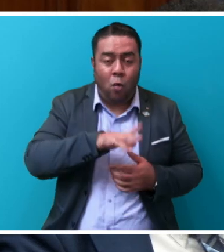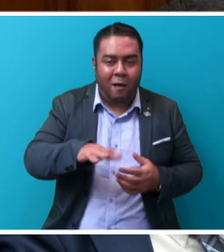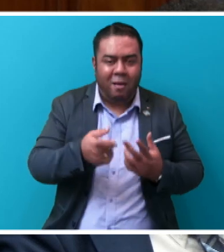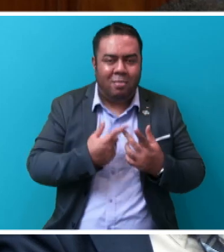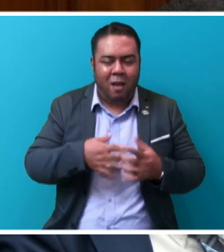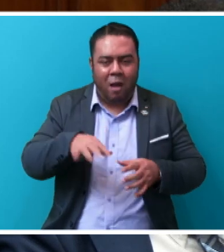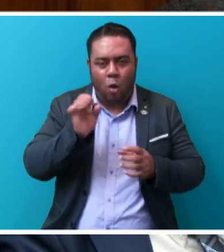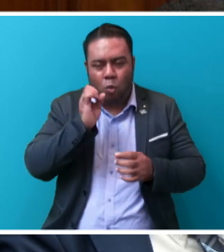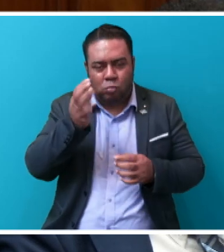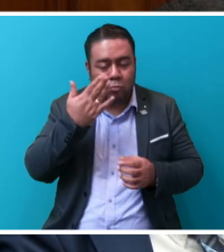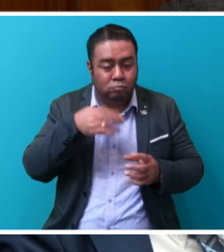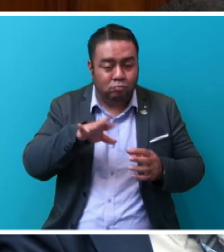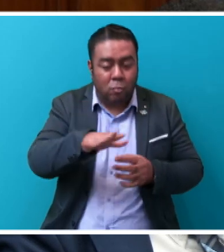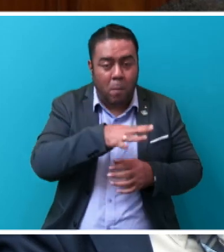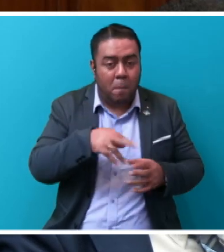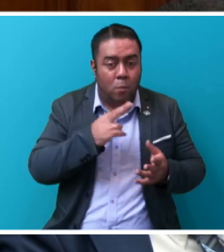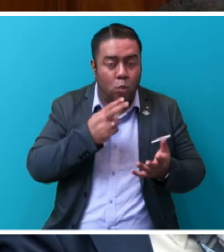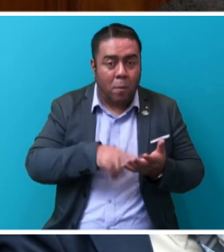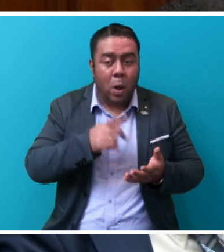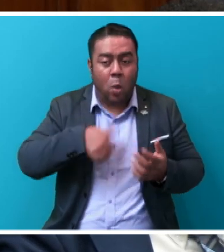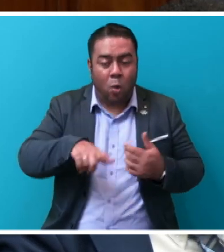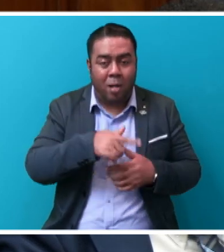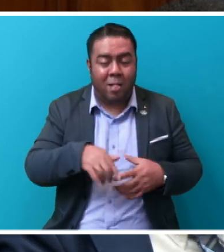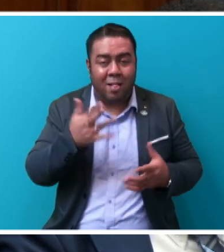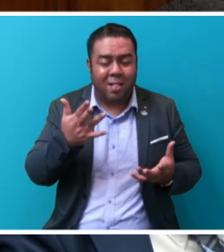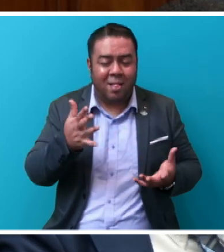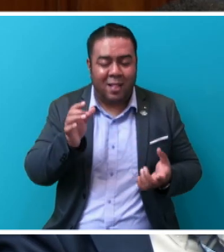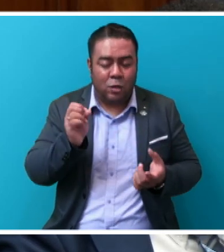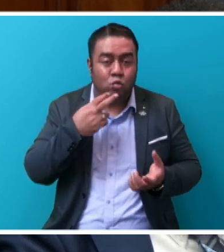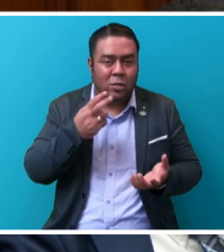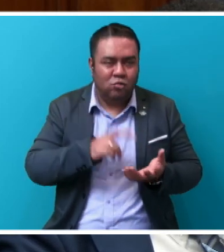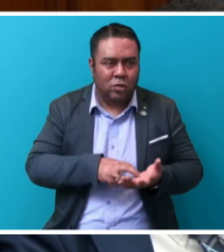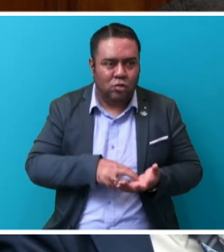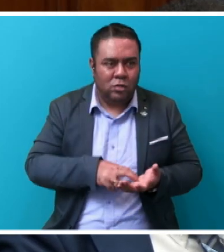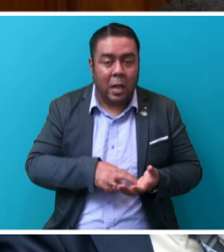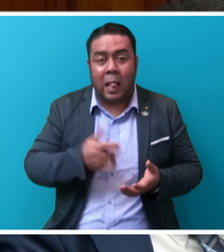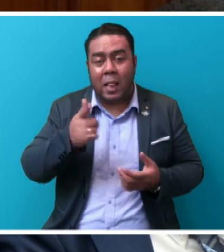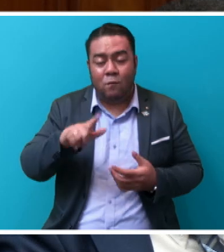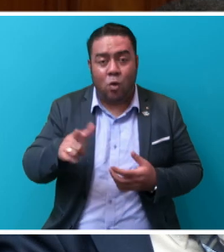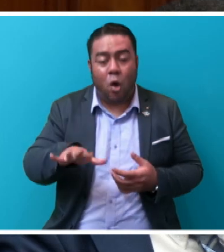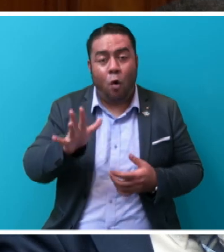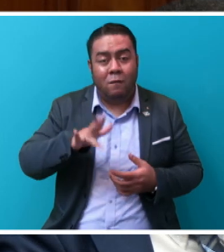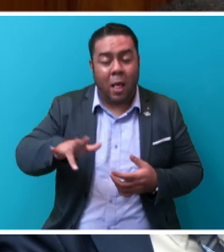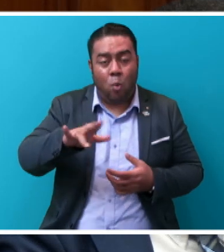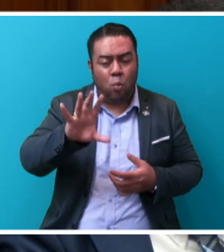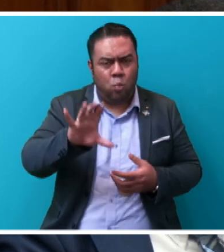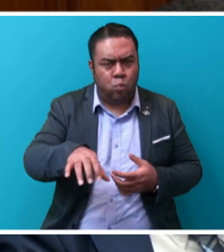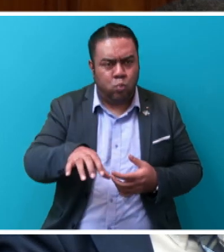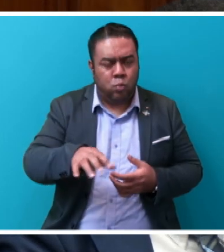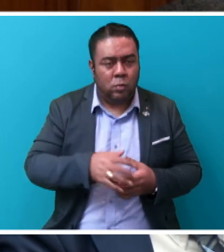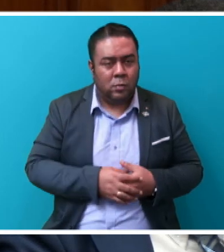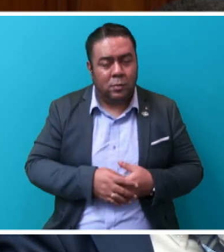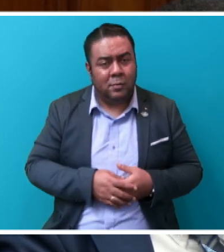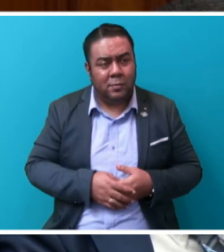programs, including local registration drives in key locations, such as Levuka Ovalau in the Tikina of